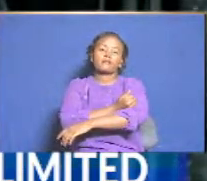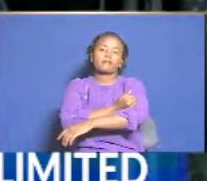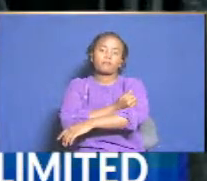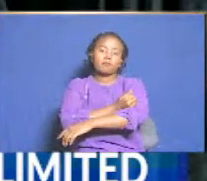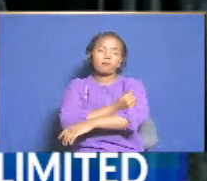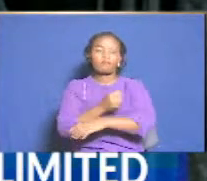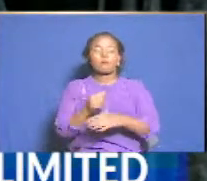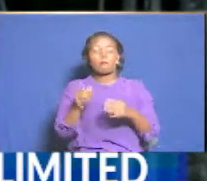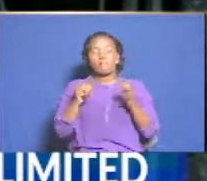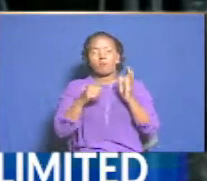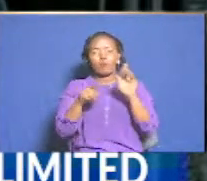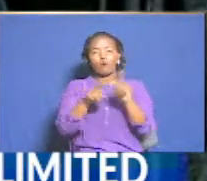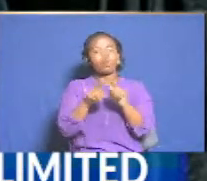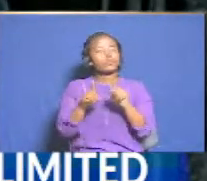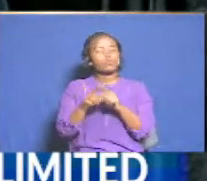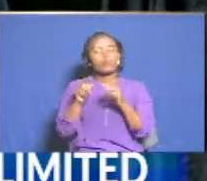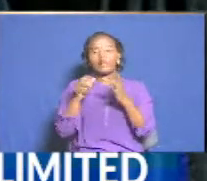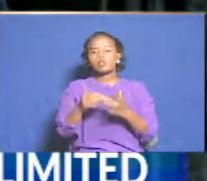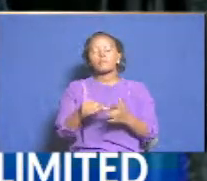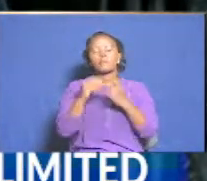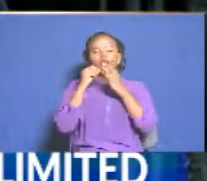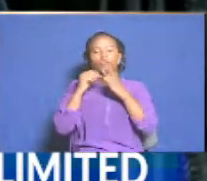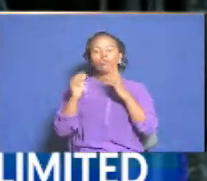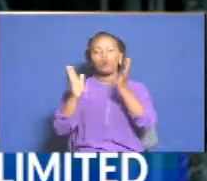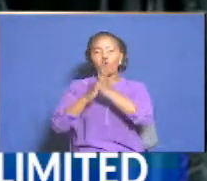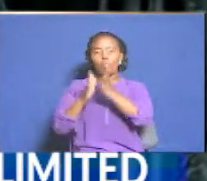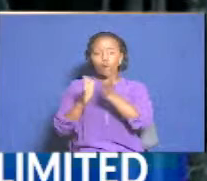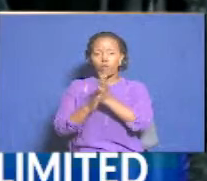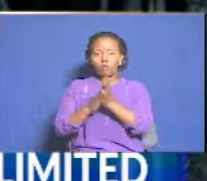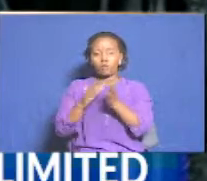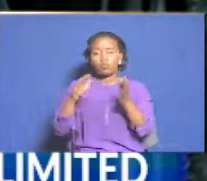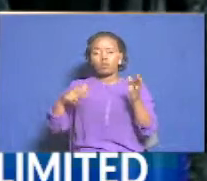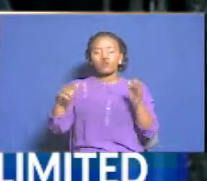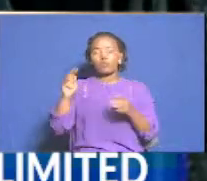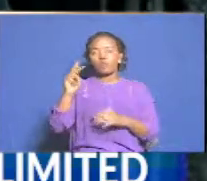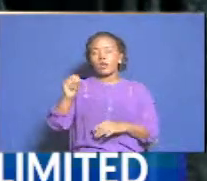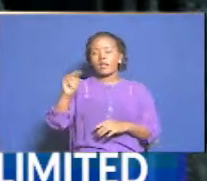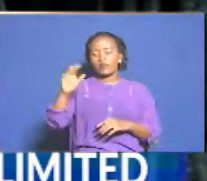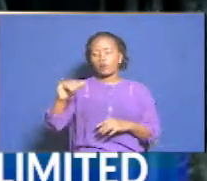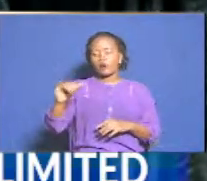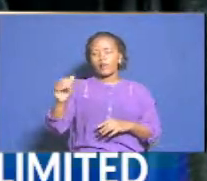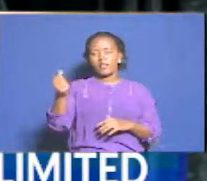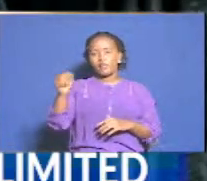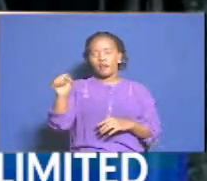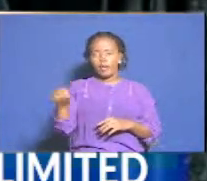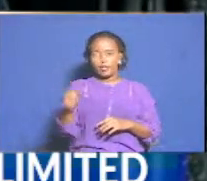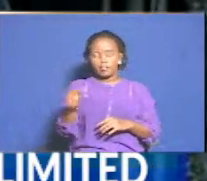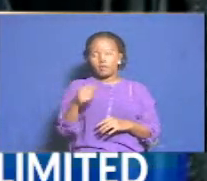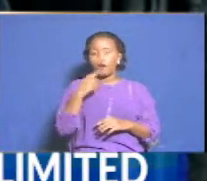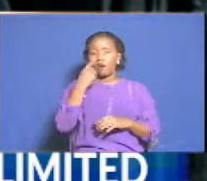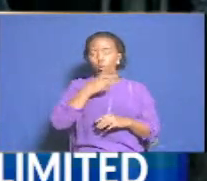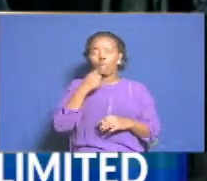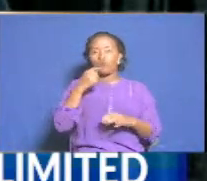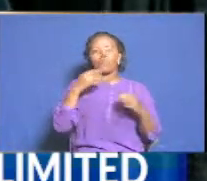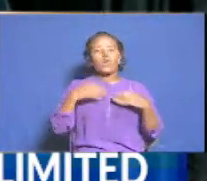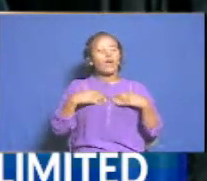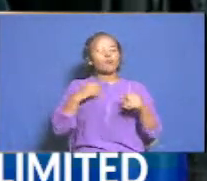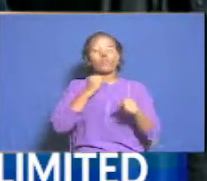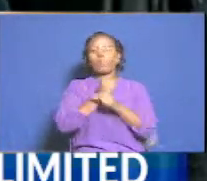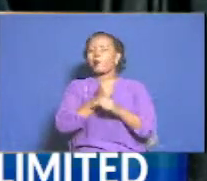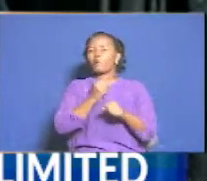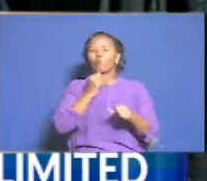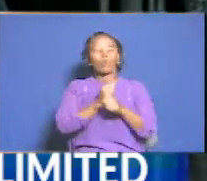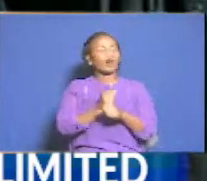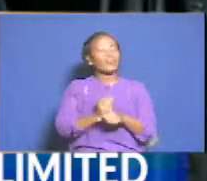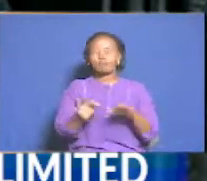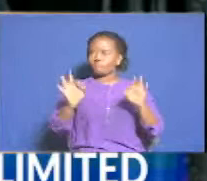A special note of thanks to our National Youth Service, who have done a